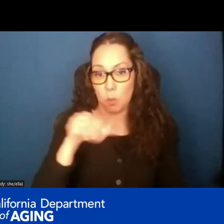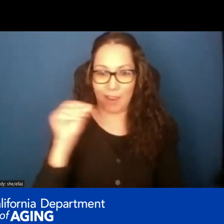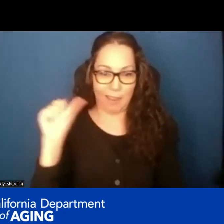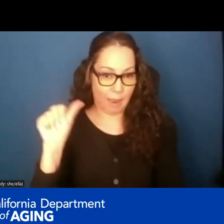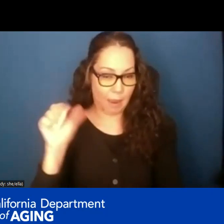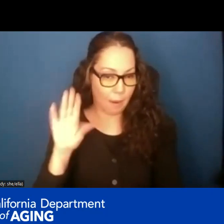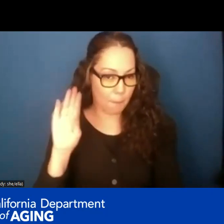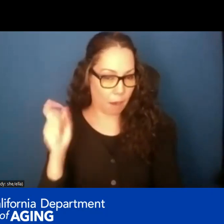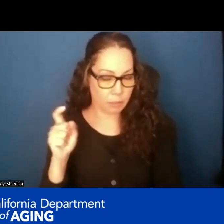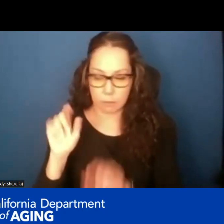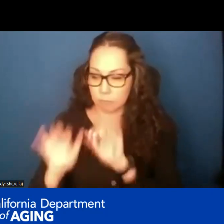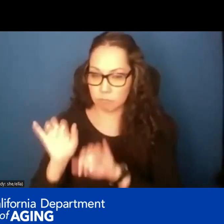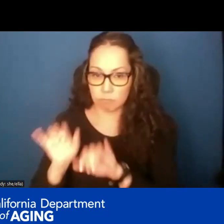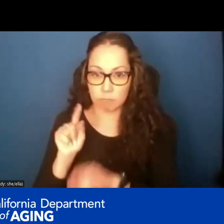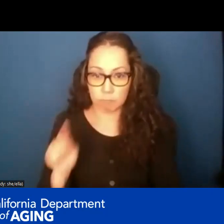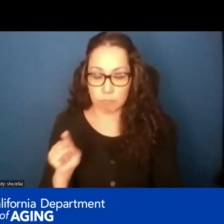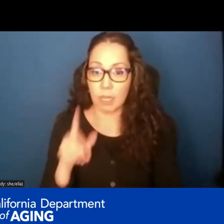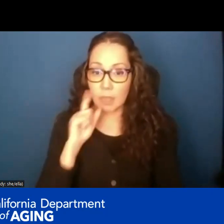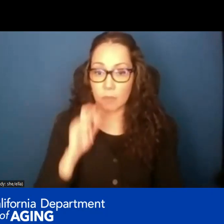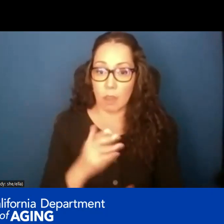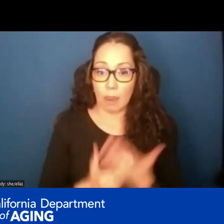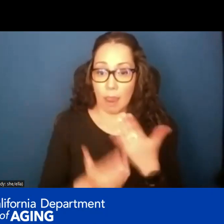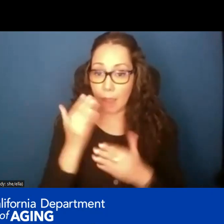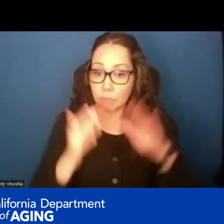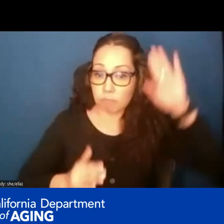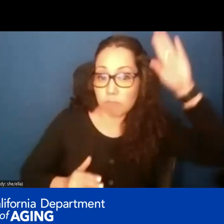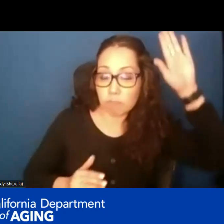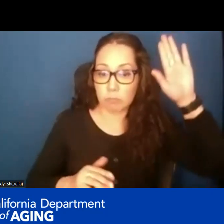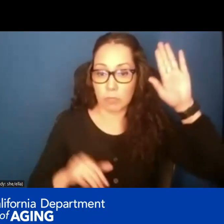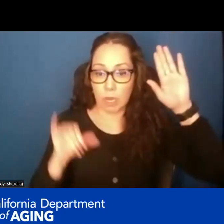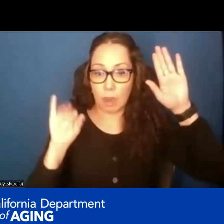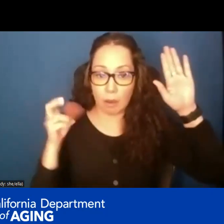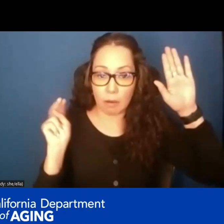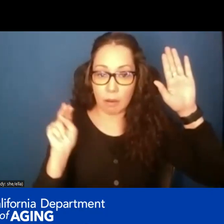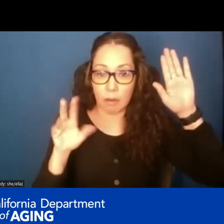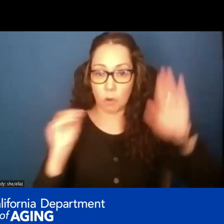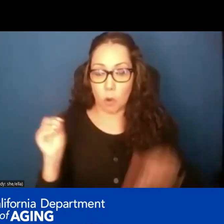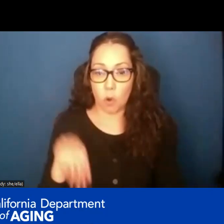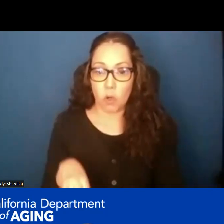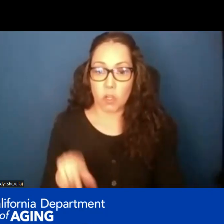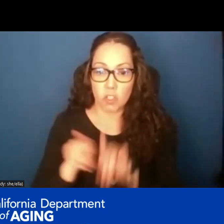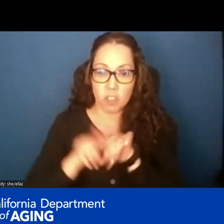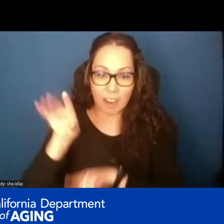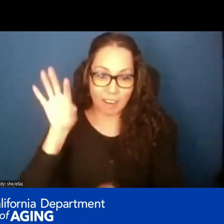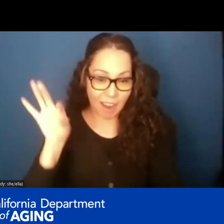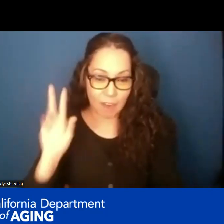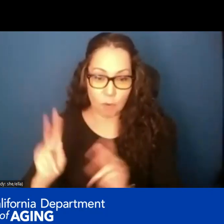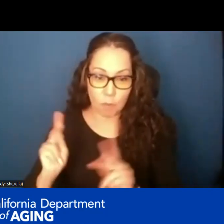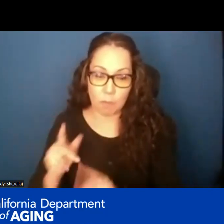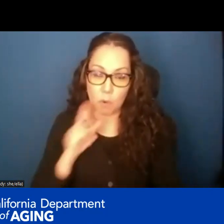make a verbal comment, please click the raise your hand icon or press star 9 for attendees participating over the phone.